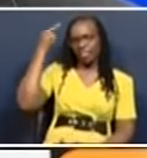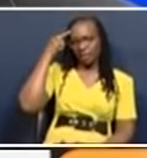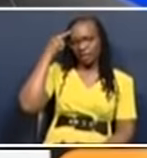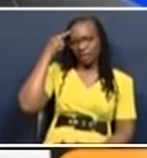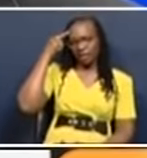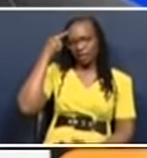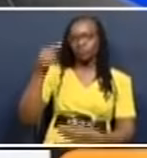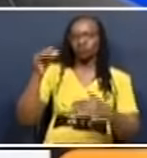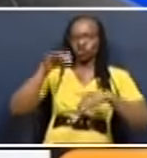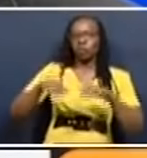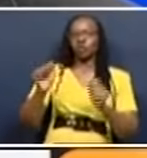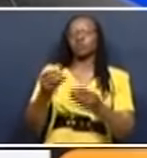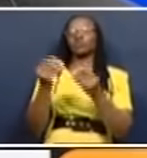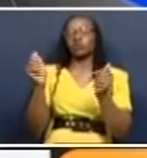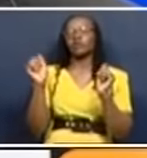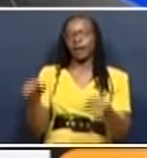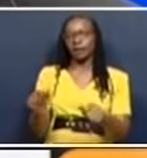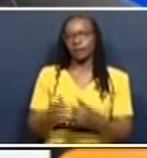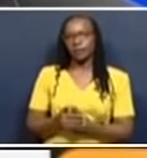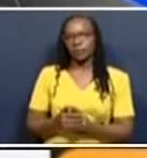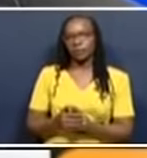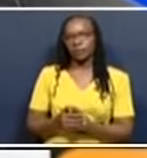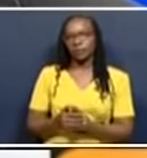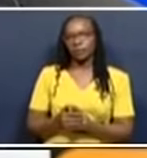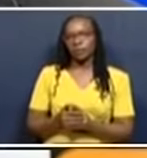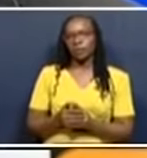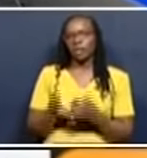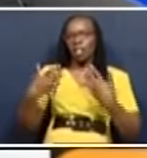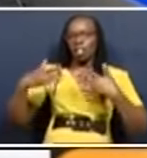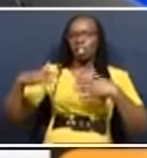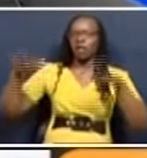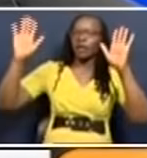fight corruption. People should not lose hope. You know, when you lose hope,